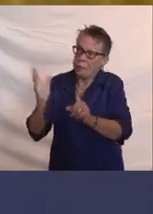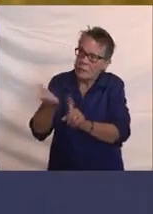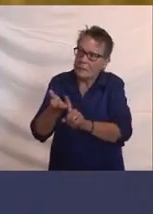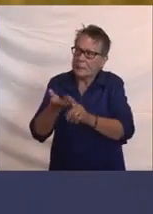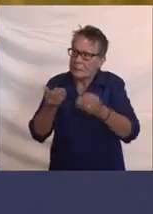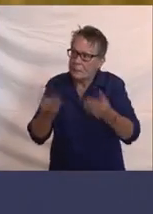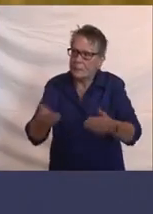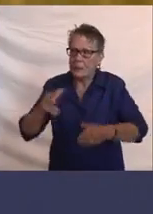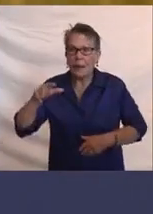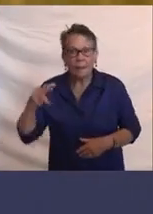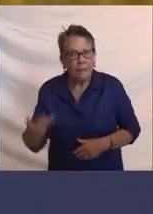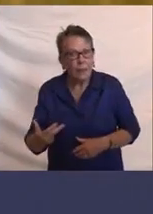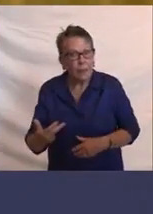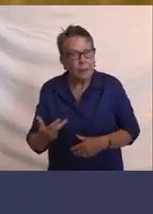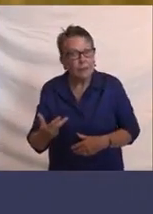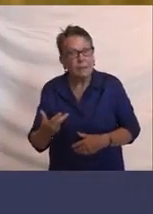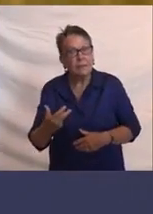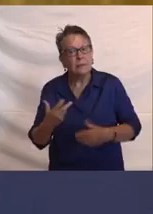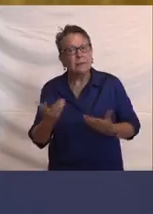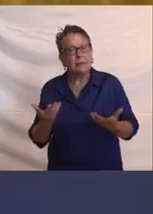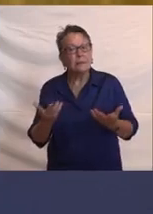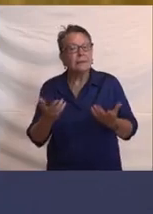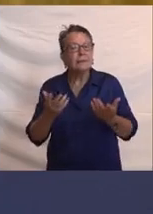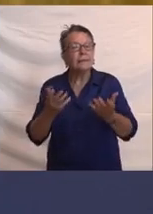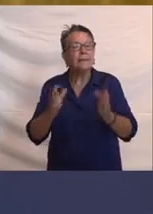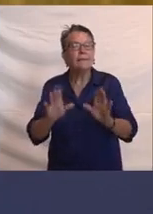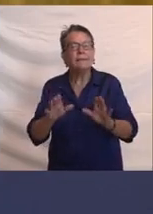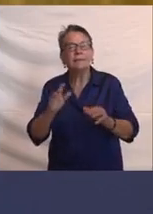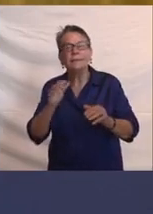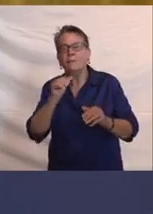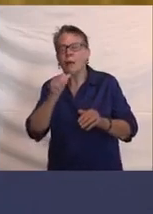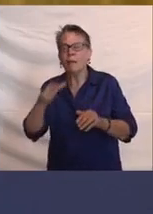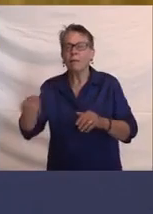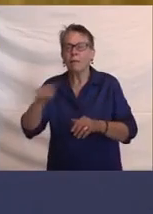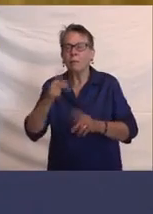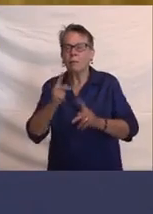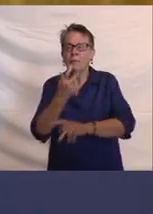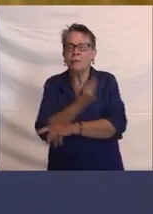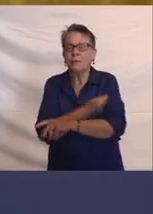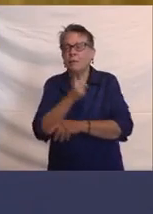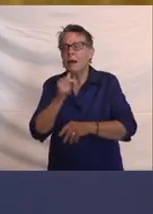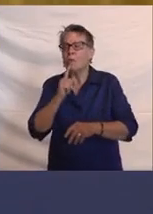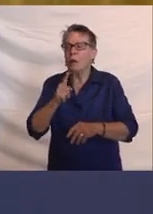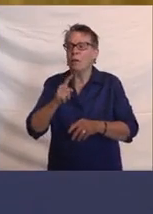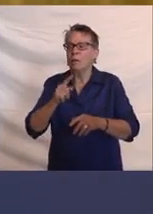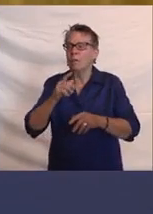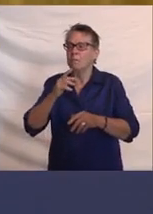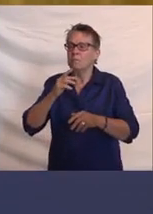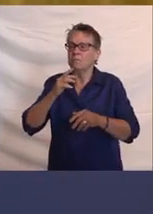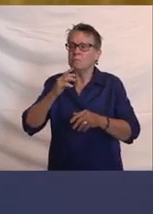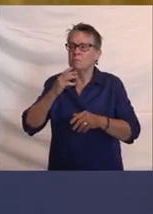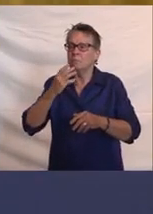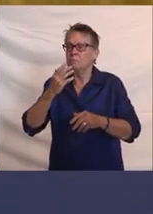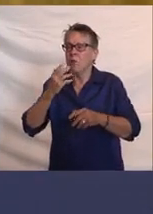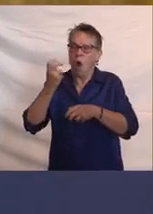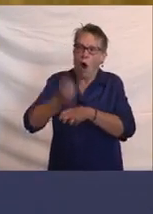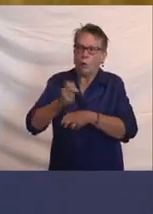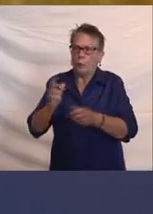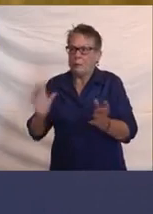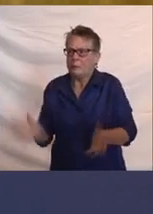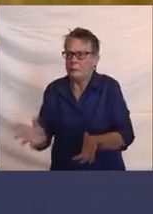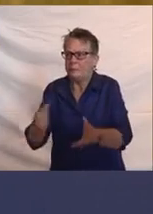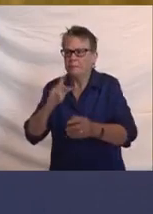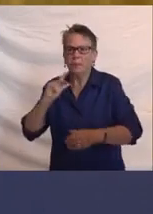that's why we're knocking on doors and doing all that we're doing. This group is 100% by definition vaccinated, so it should be